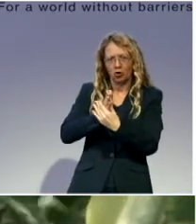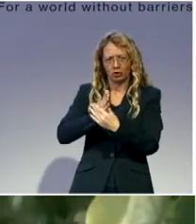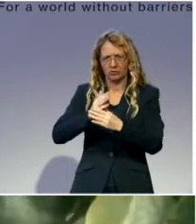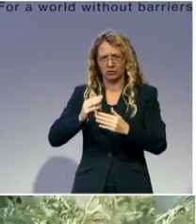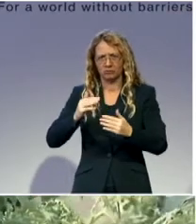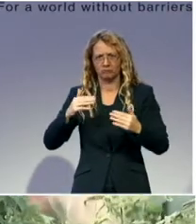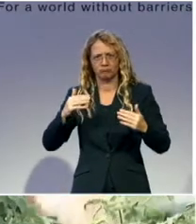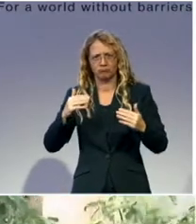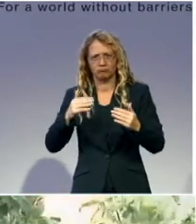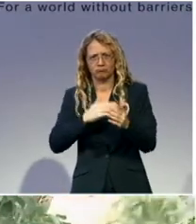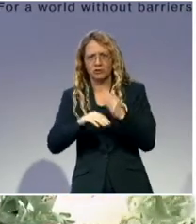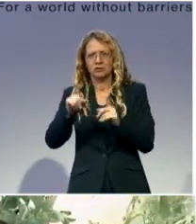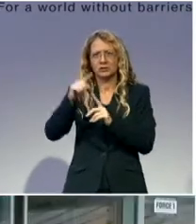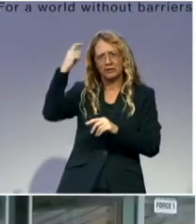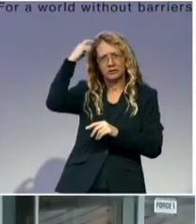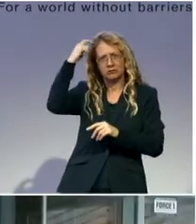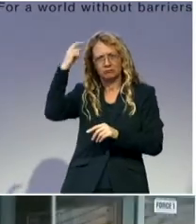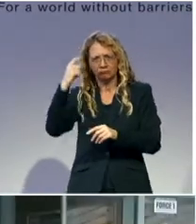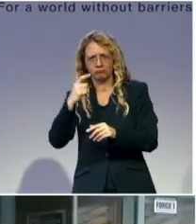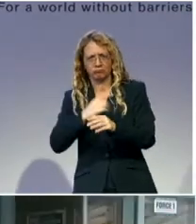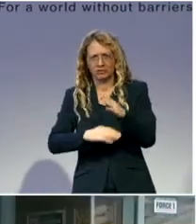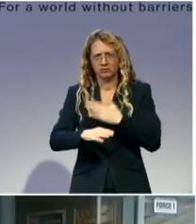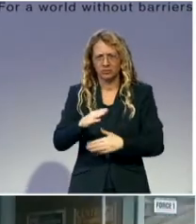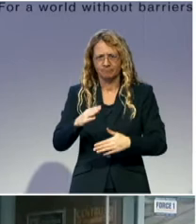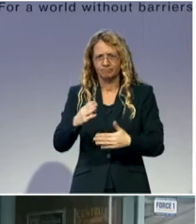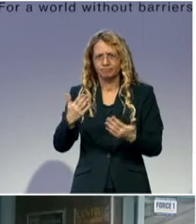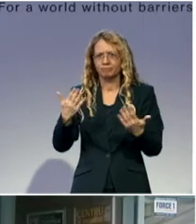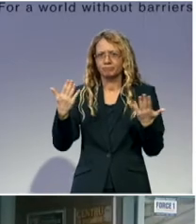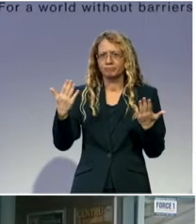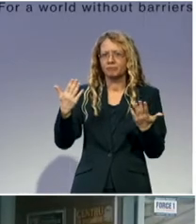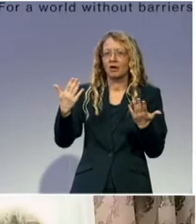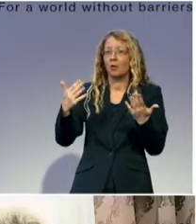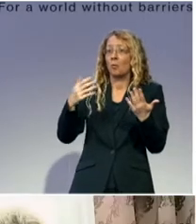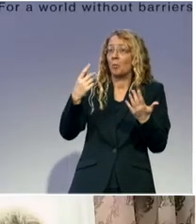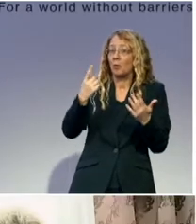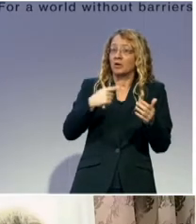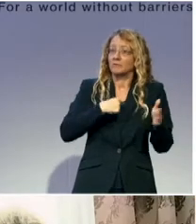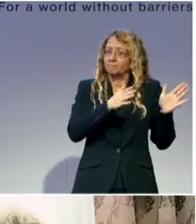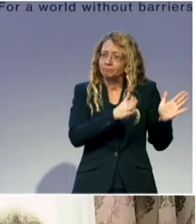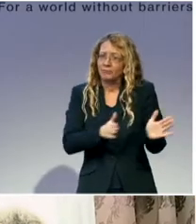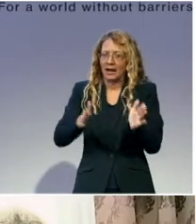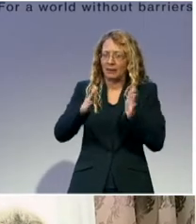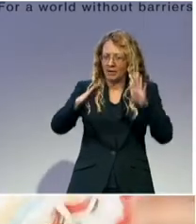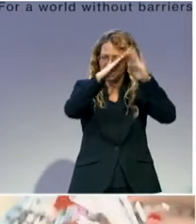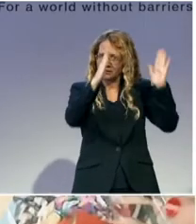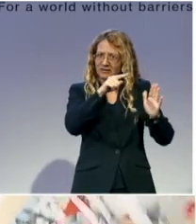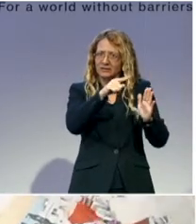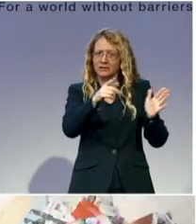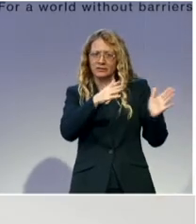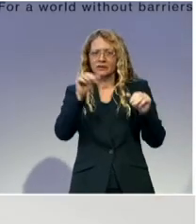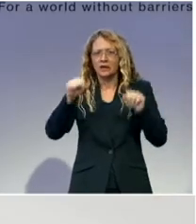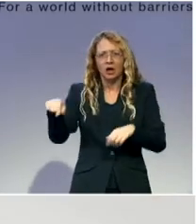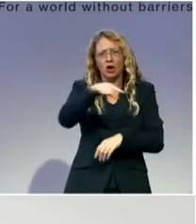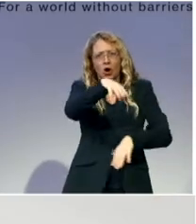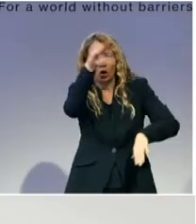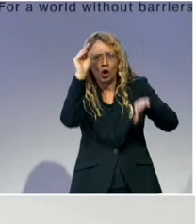of 11 preparation for independent living centers. Residents are provided with personalized support